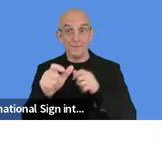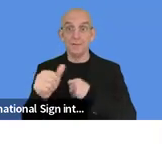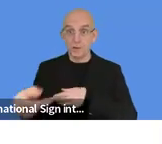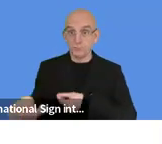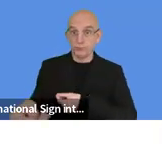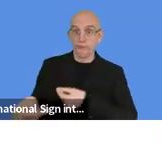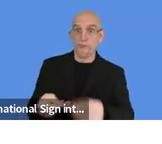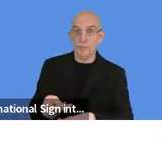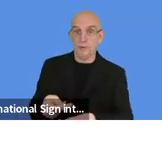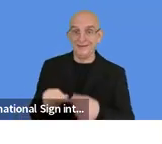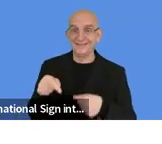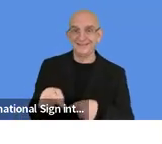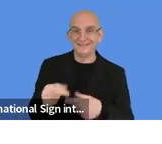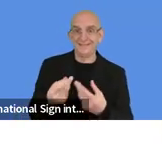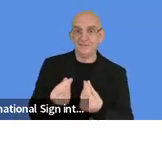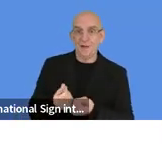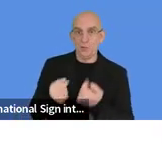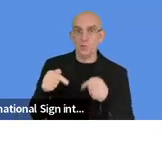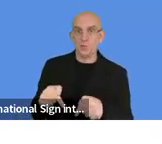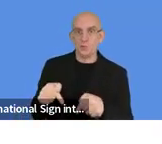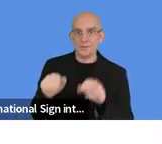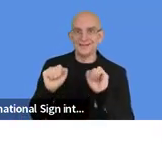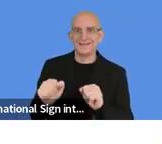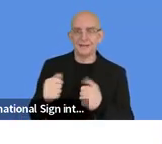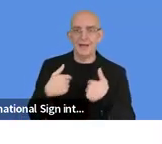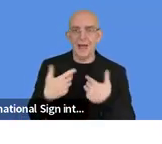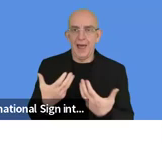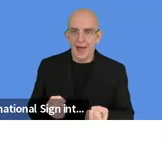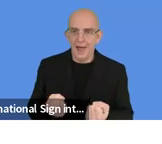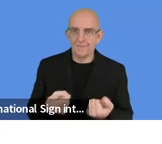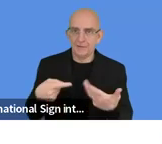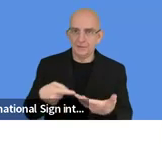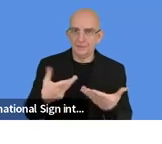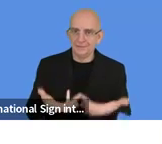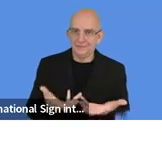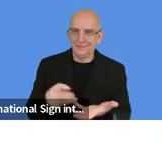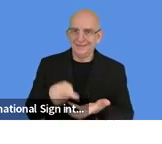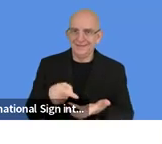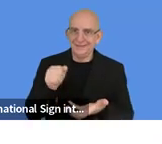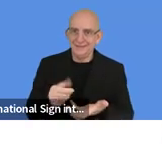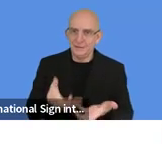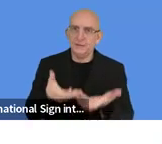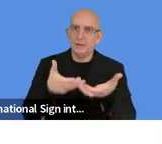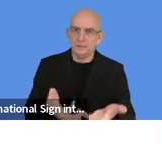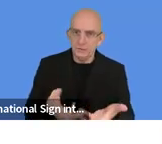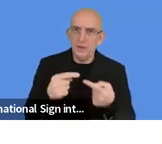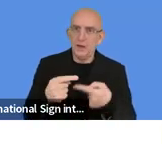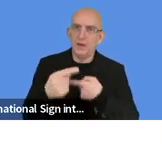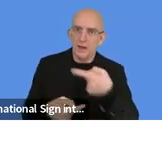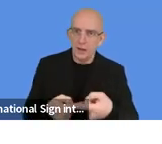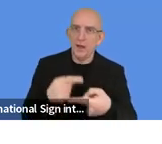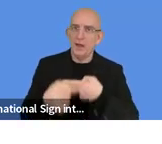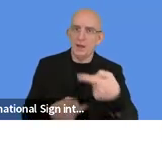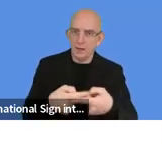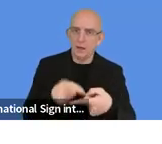you know you've got something and you can take that and iterate and move forward on it. And again, go back to your stakeholders, talk to them, get